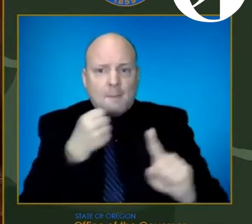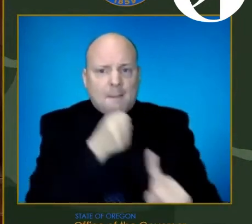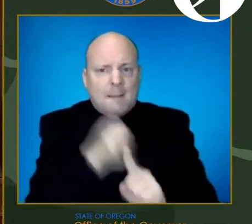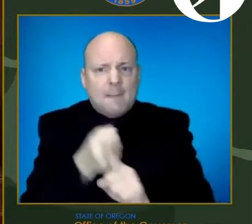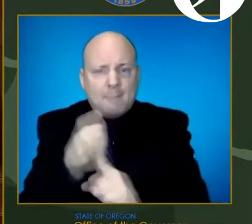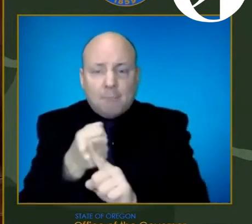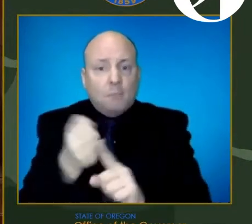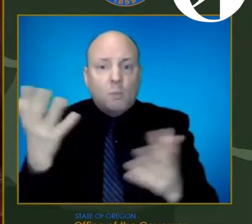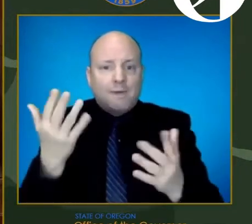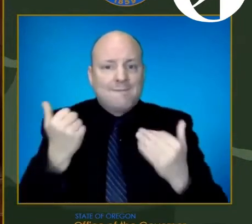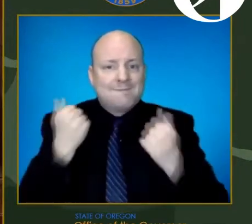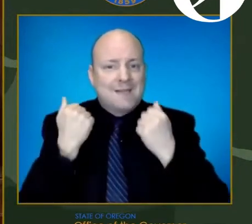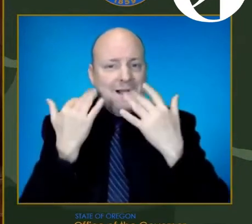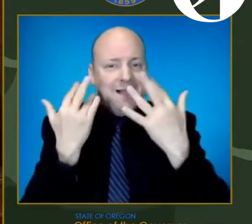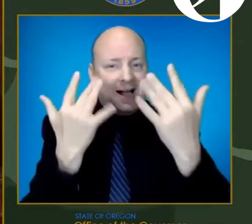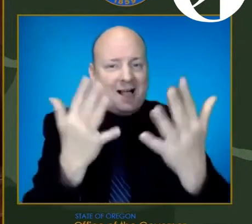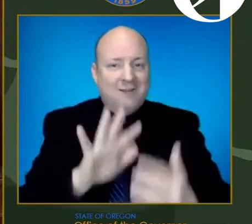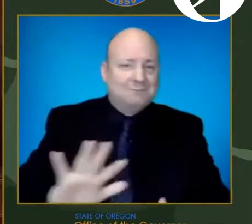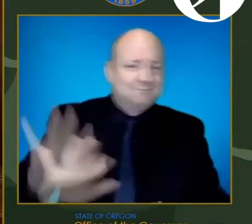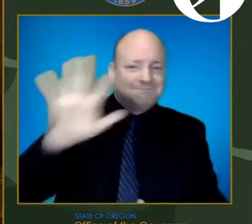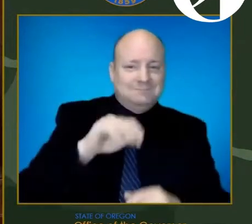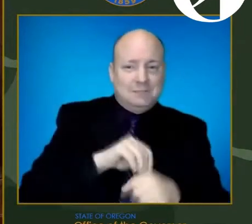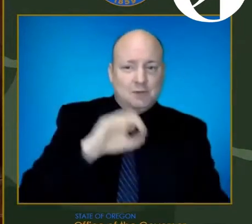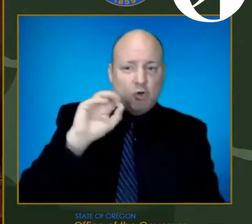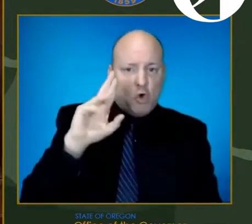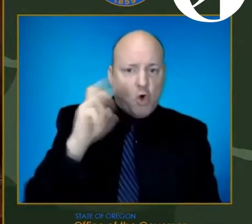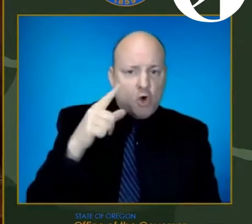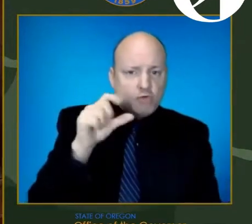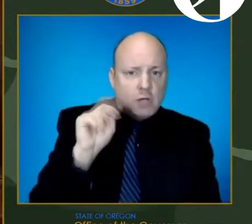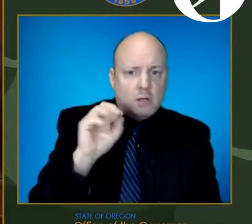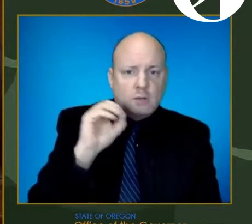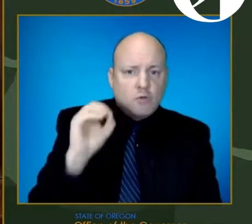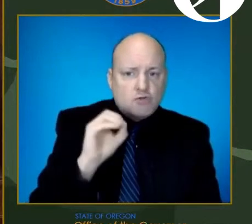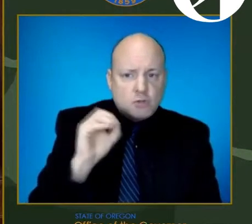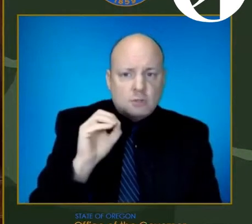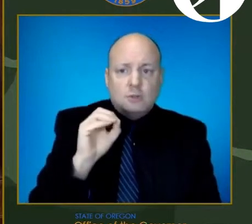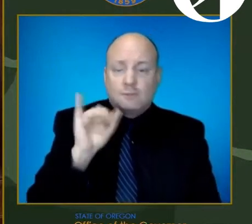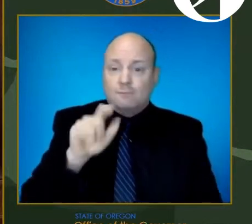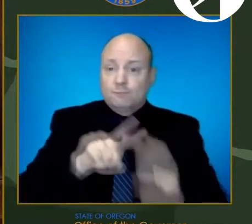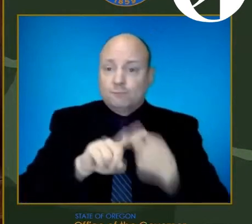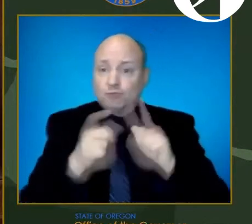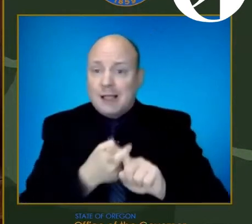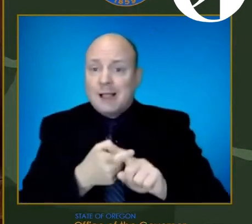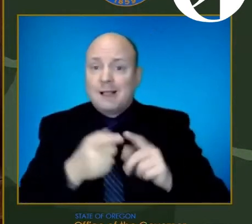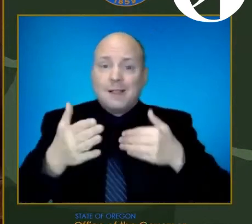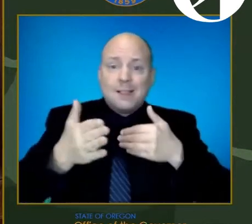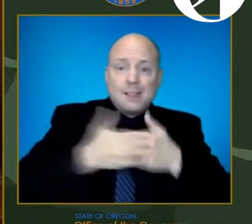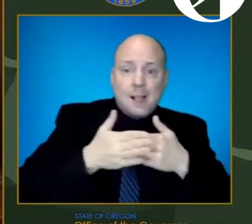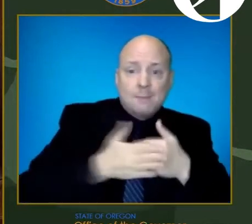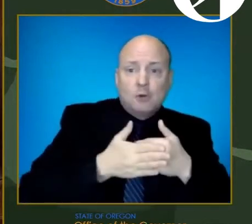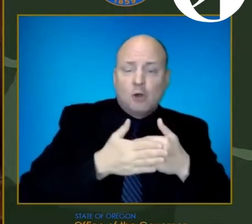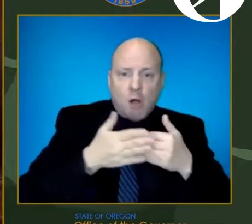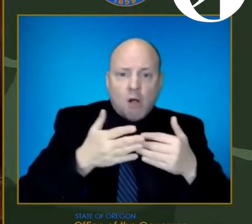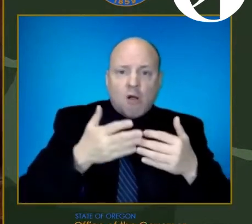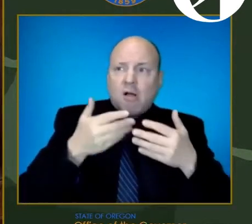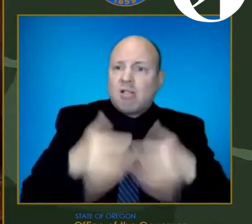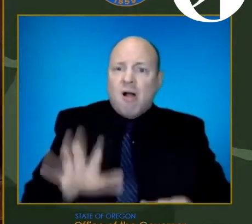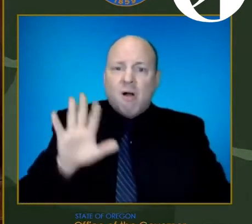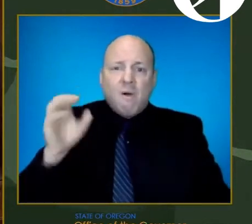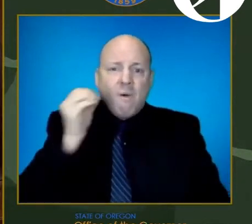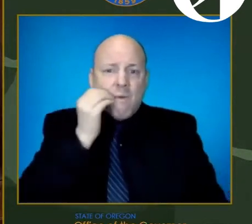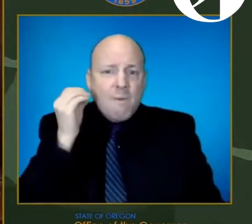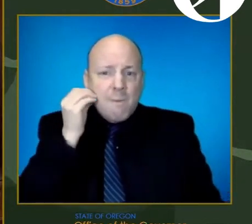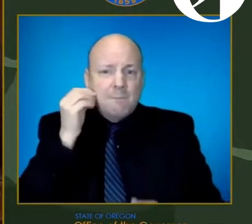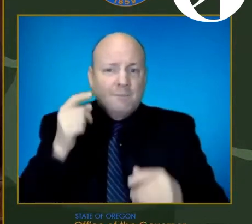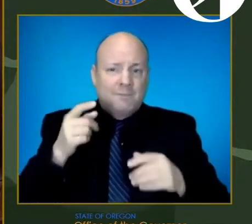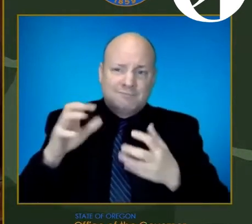our state. Our friends and neighbors lost their homes. Entire towns were wiped off the map,